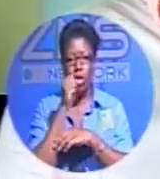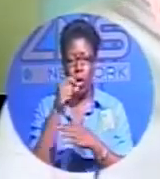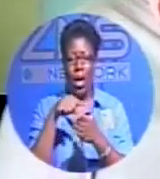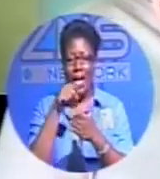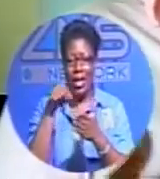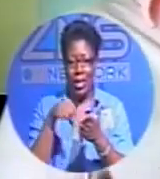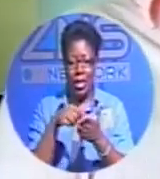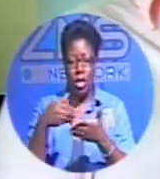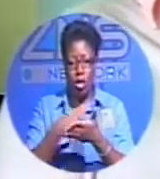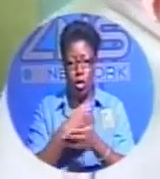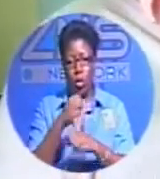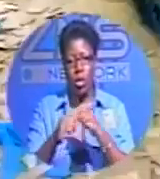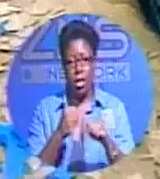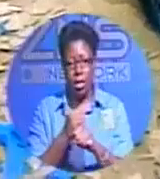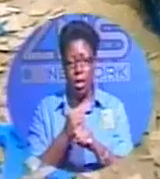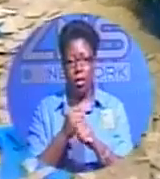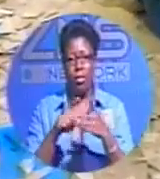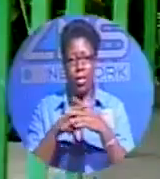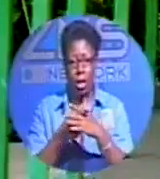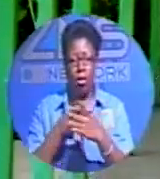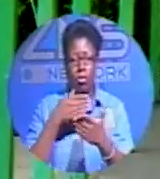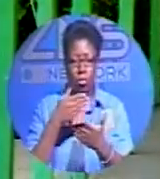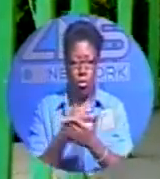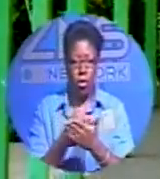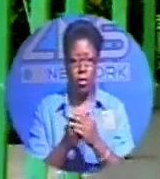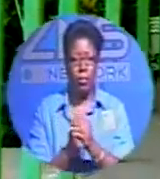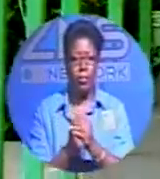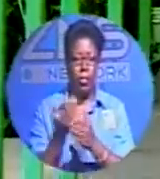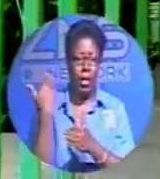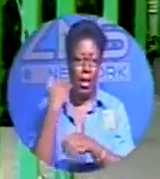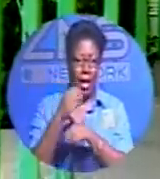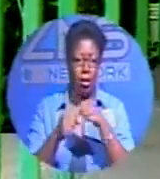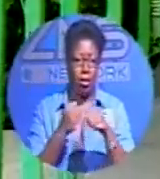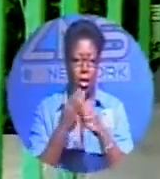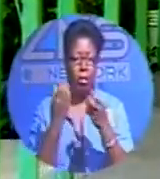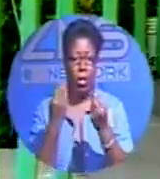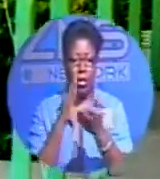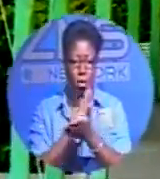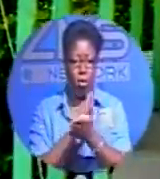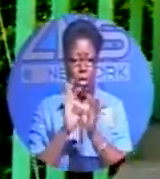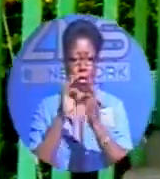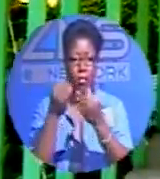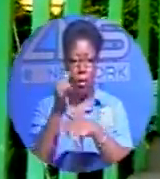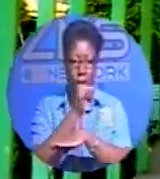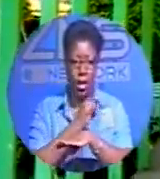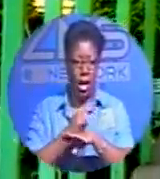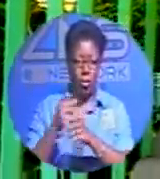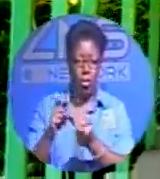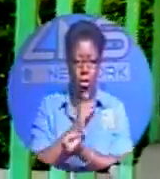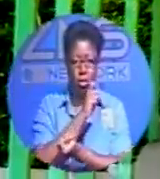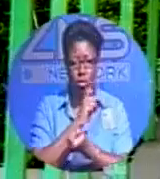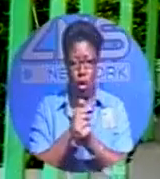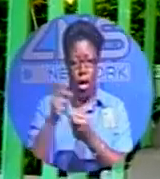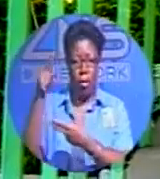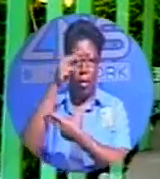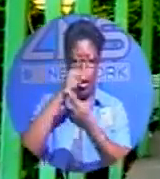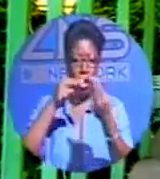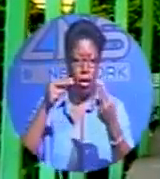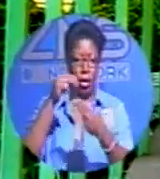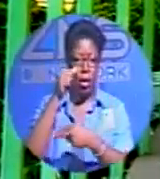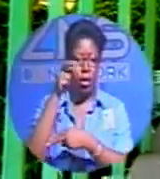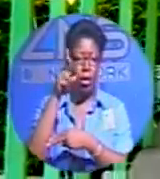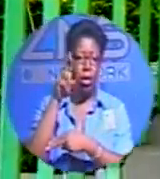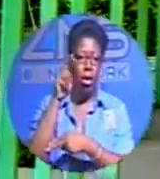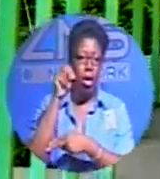new year begins smoothly. Last year, a number of schools in the Family Islands were destroyed by Hurricane Irene,